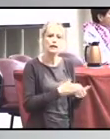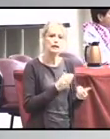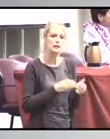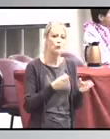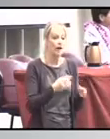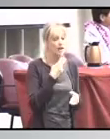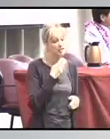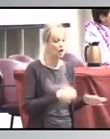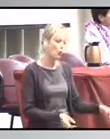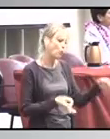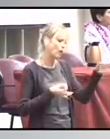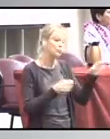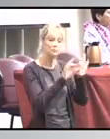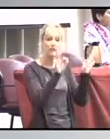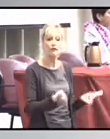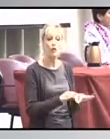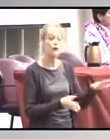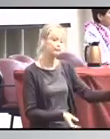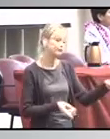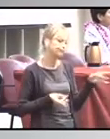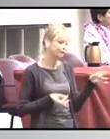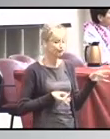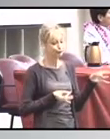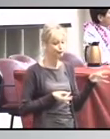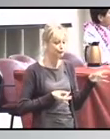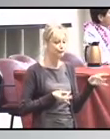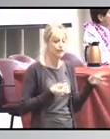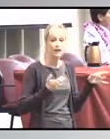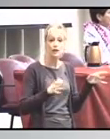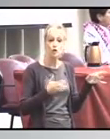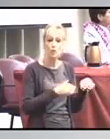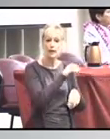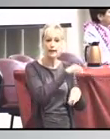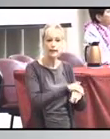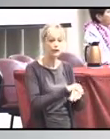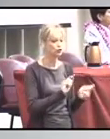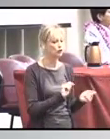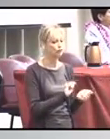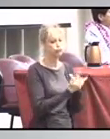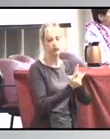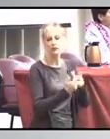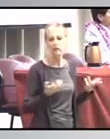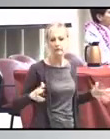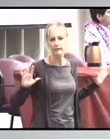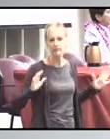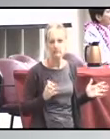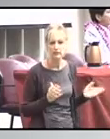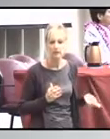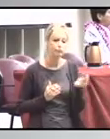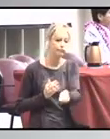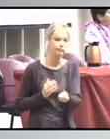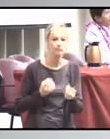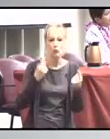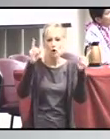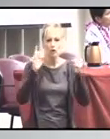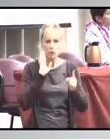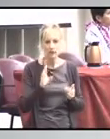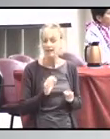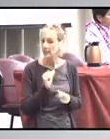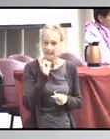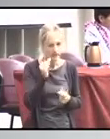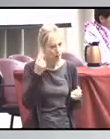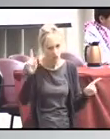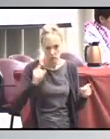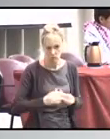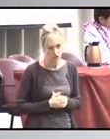we'll take this particular form or information that's already in English and we're just going to translate it to another language because that'll work. It's not going to